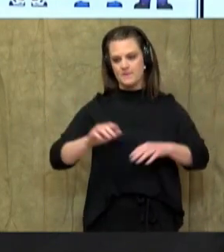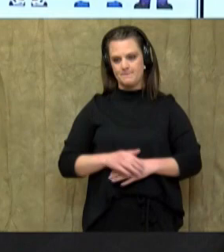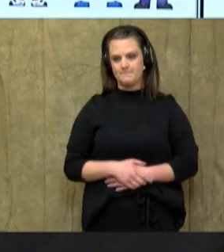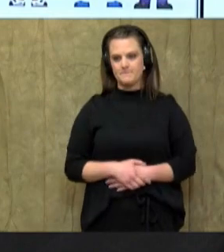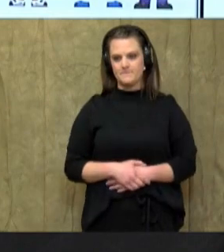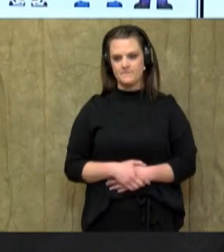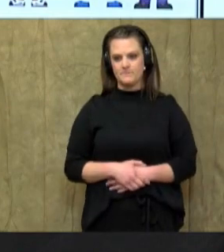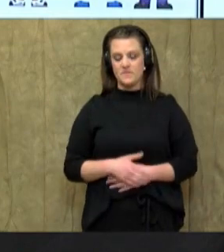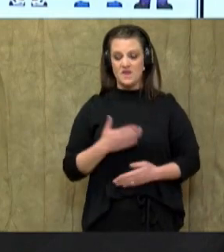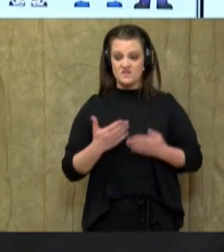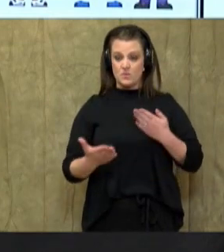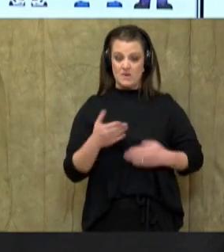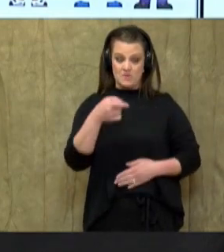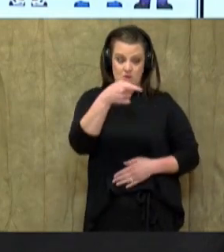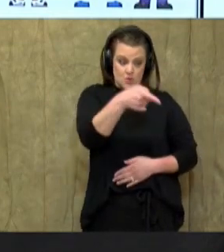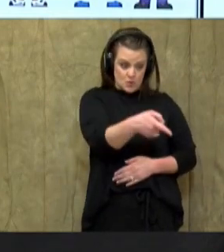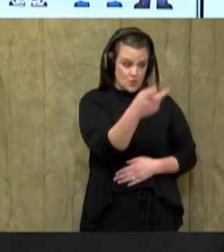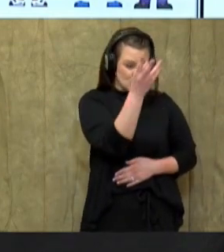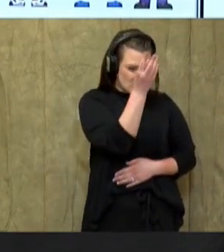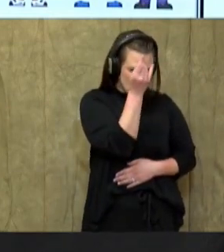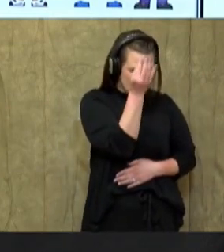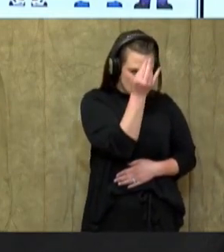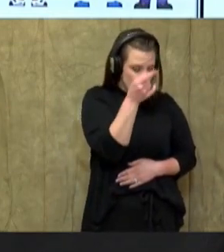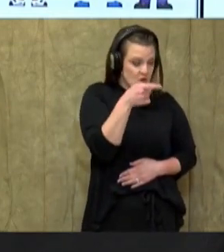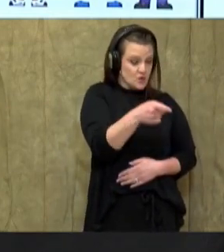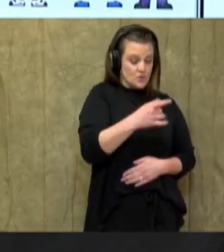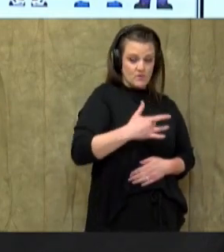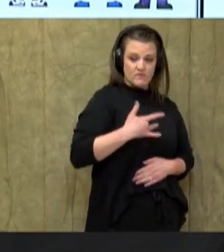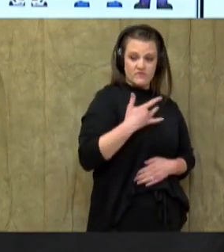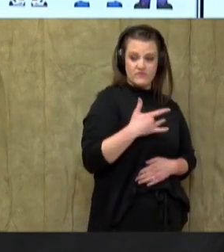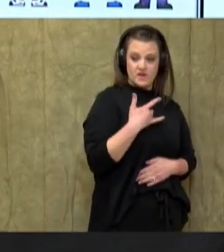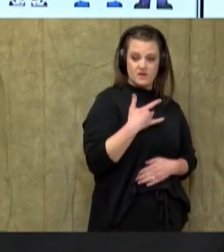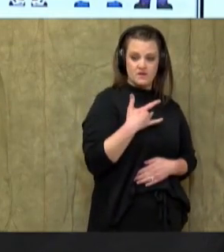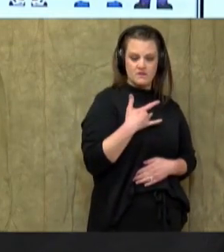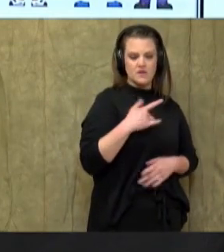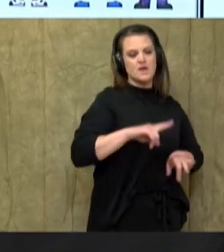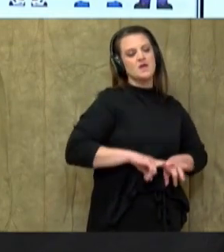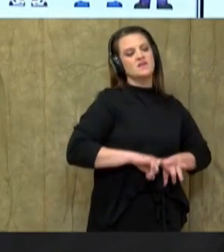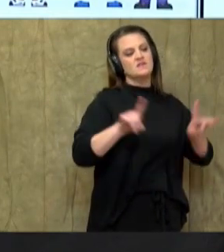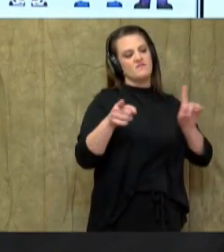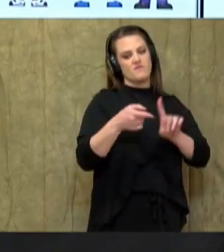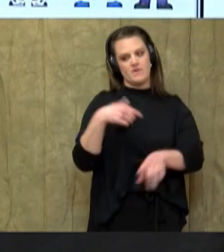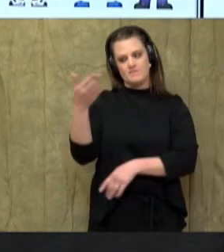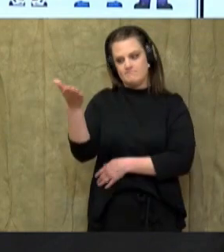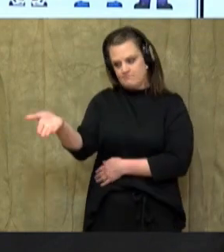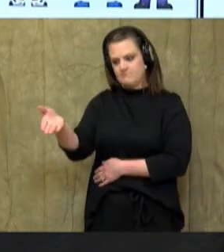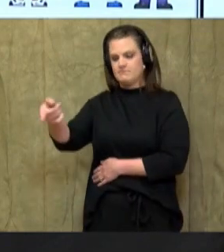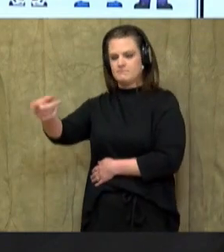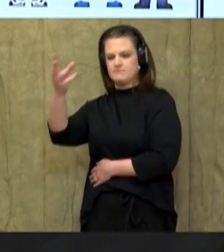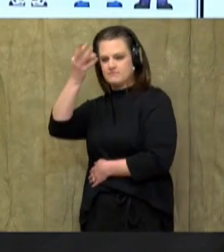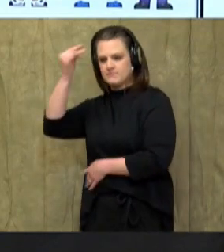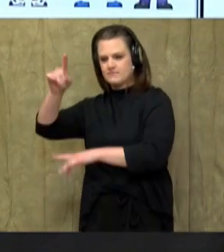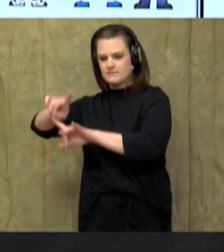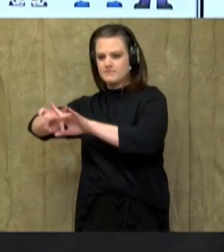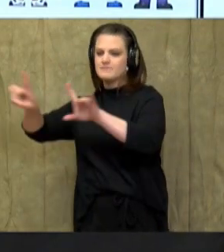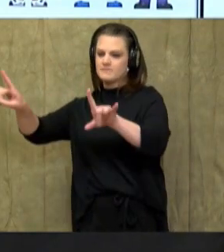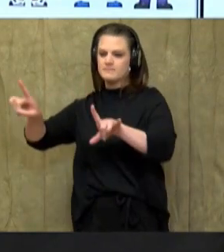you may be thinking and what you may be feeling may be very different than someone else's, and that's